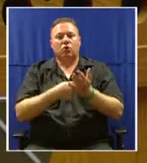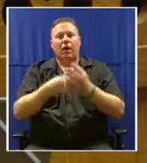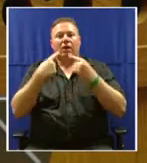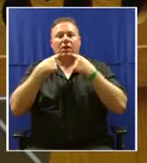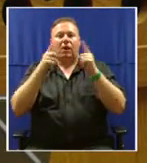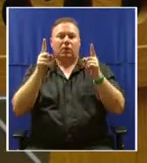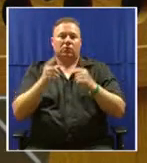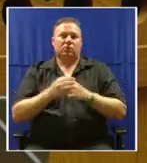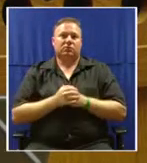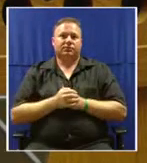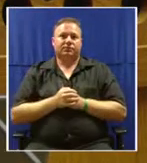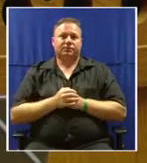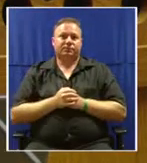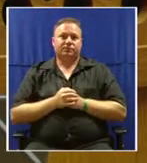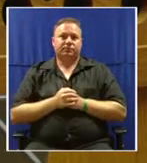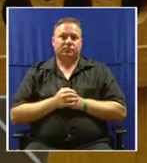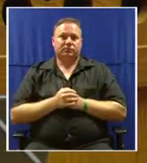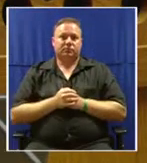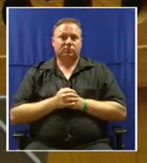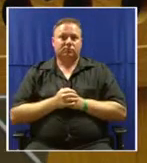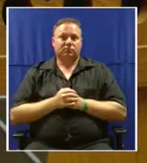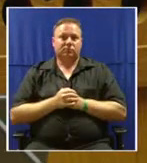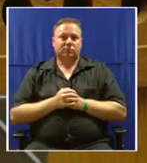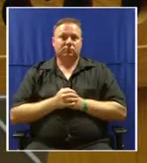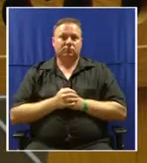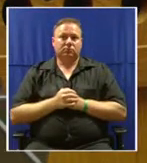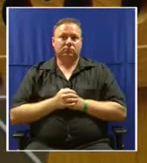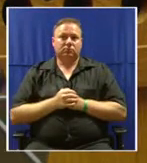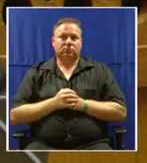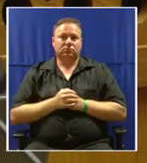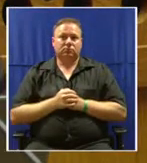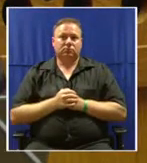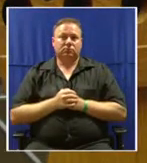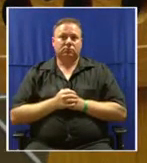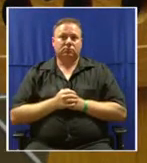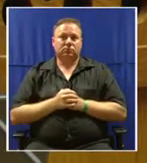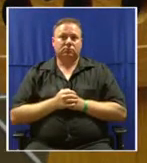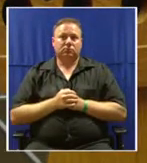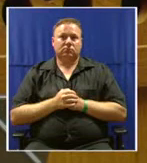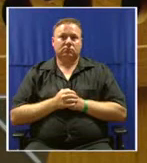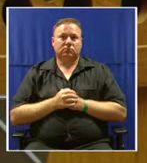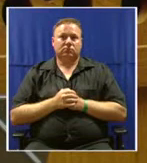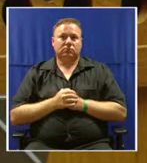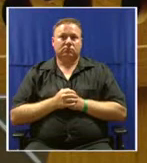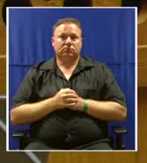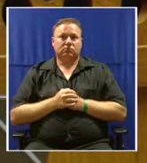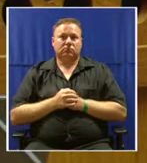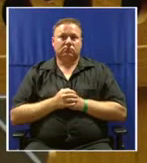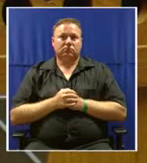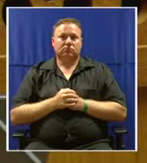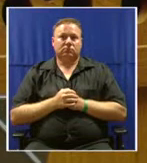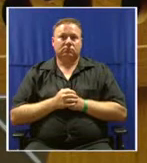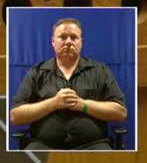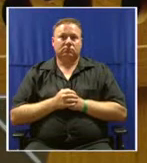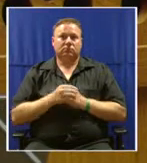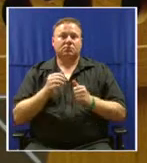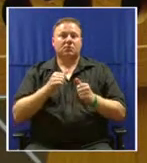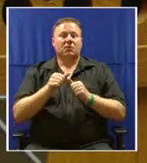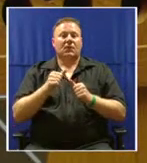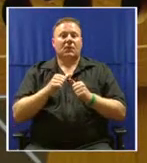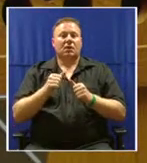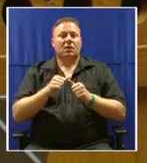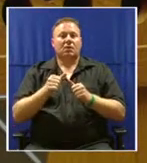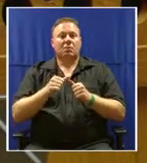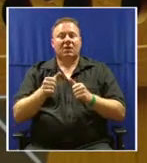relief package. Now, this is better addressed through the discussions that will be